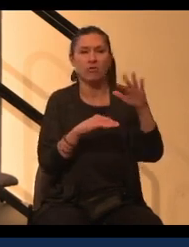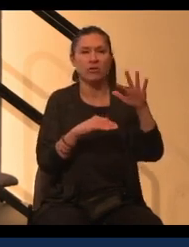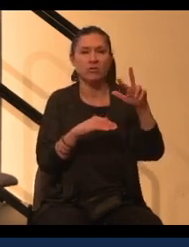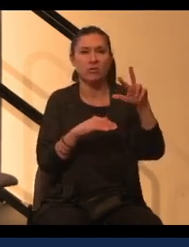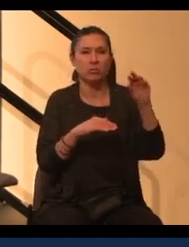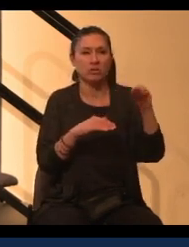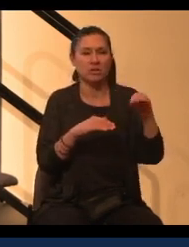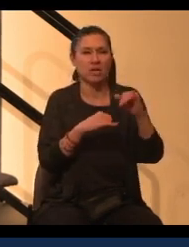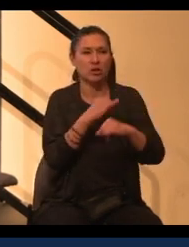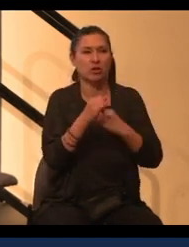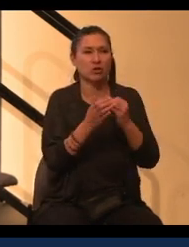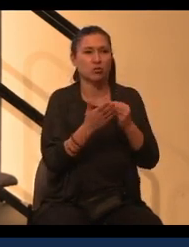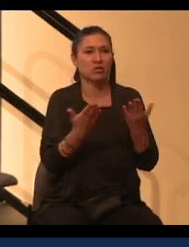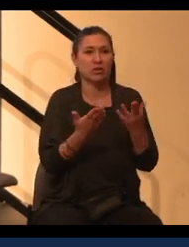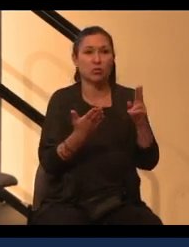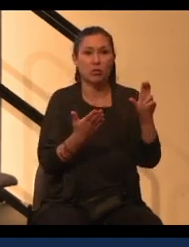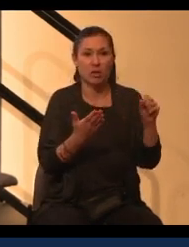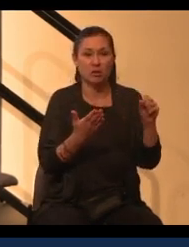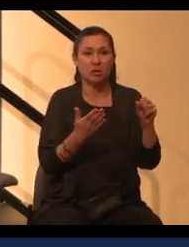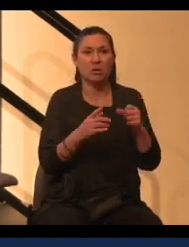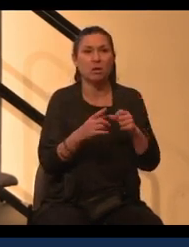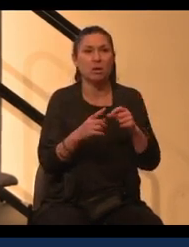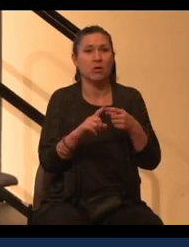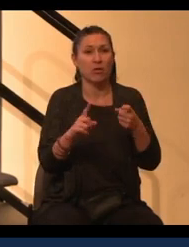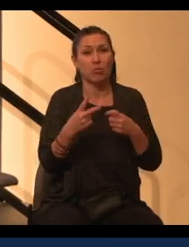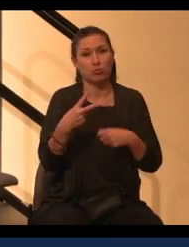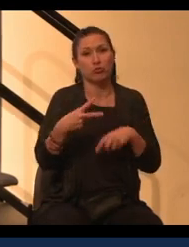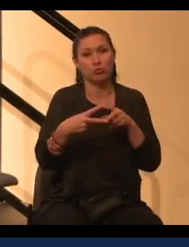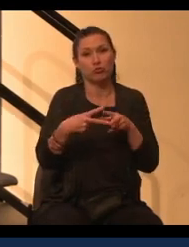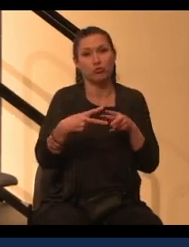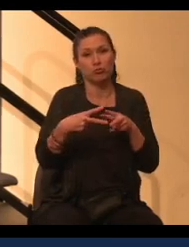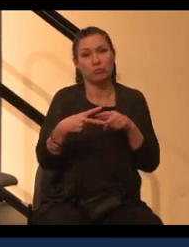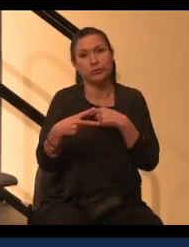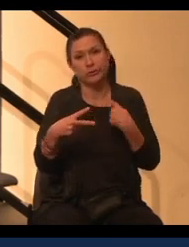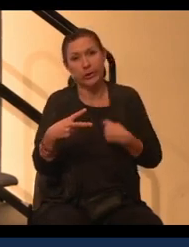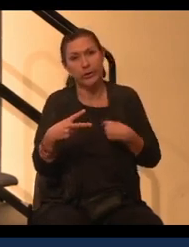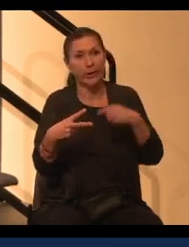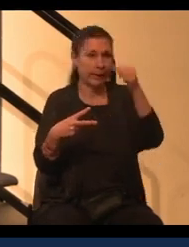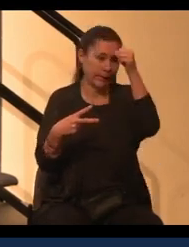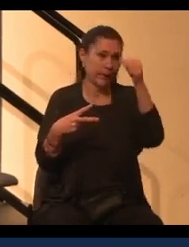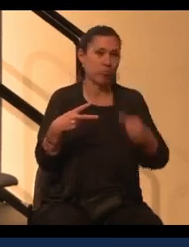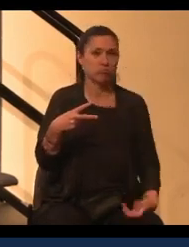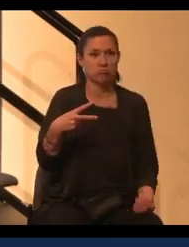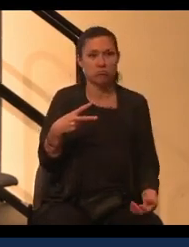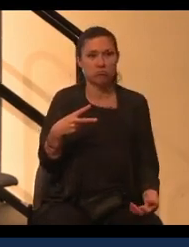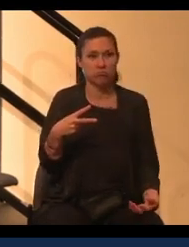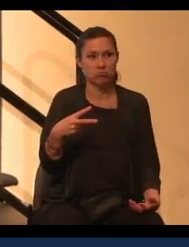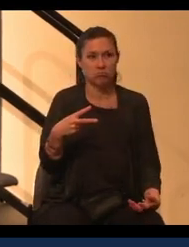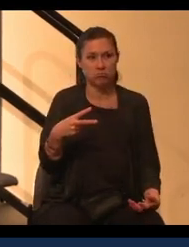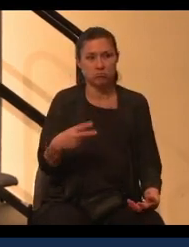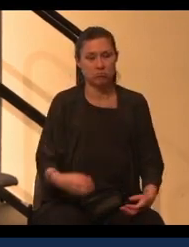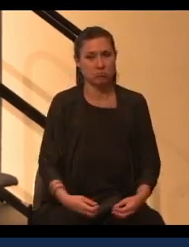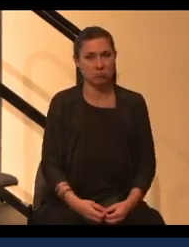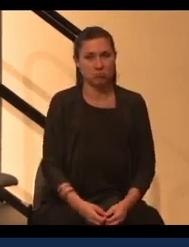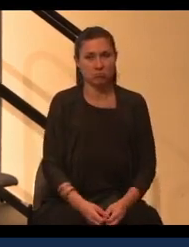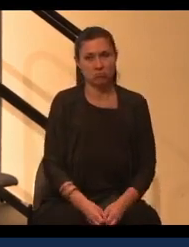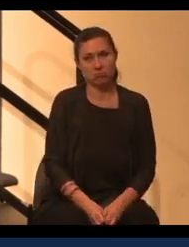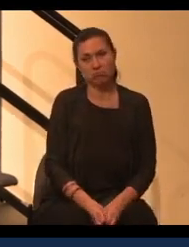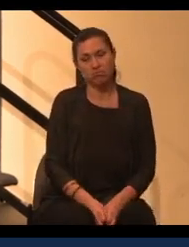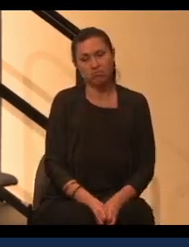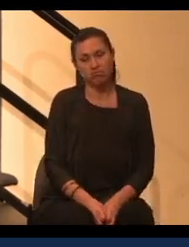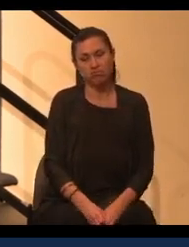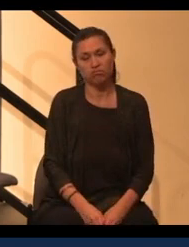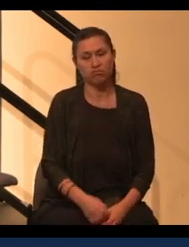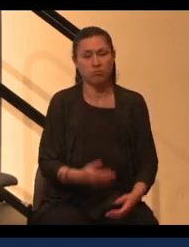international students in the United States came from 2 countries, China and India. And there are nearly